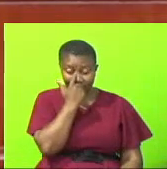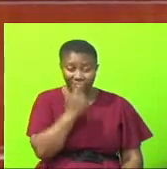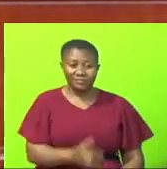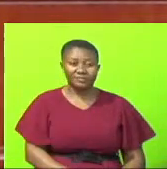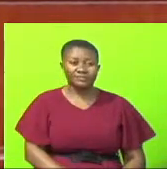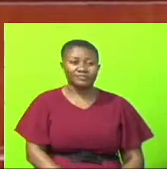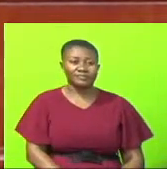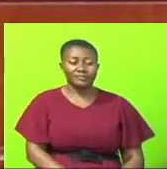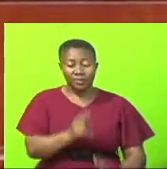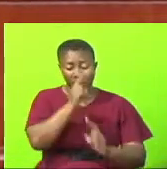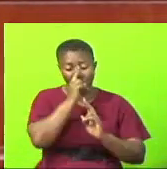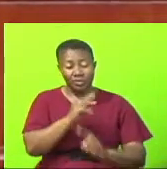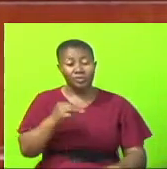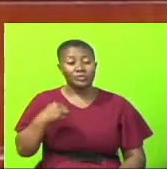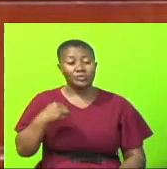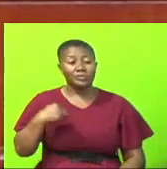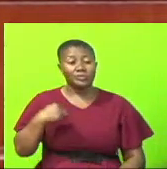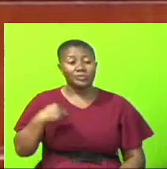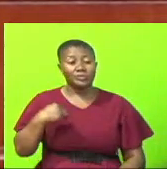Honorable members,